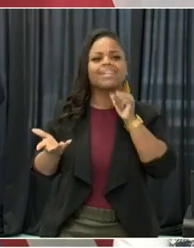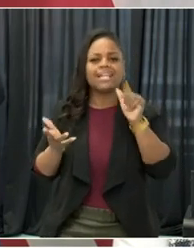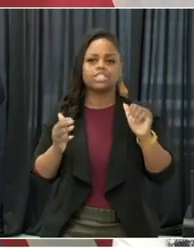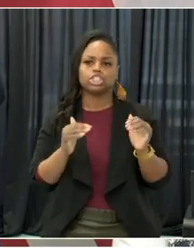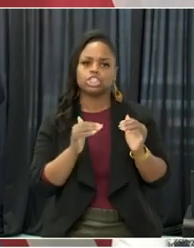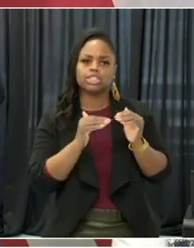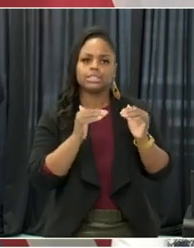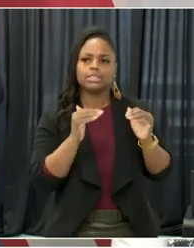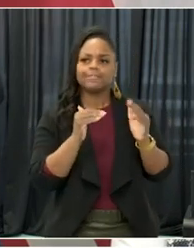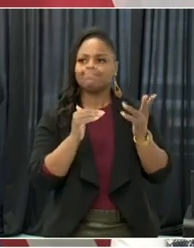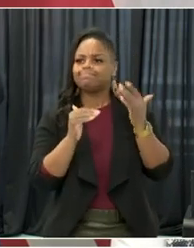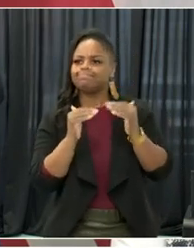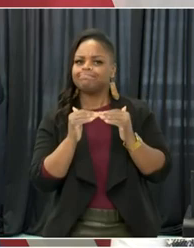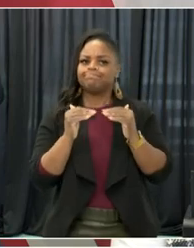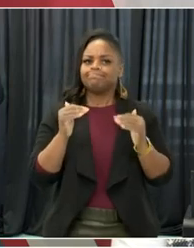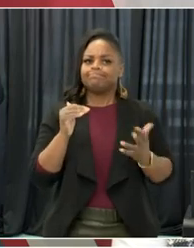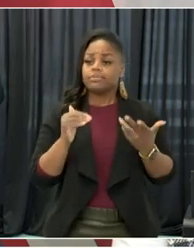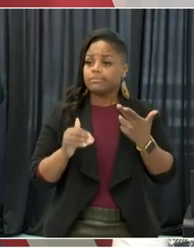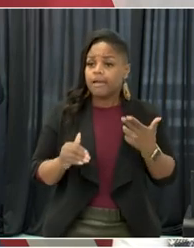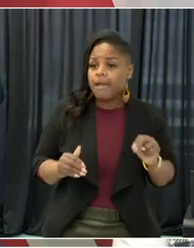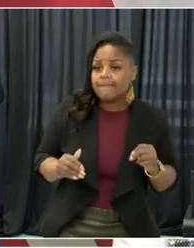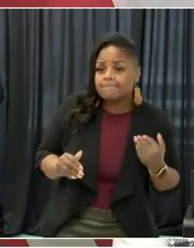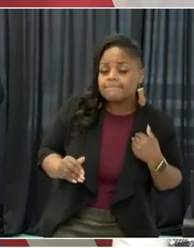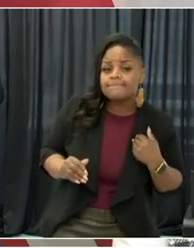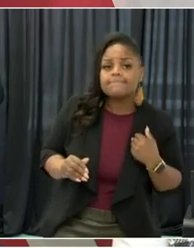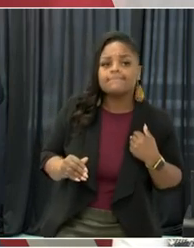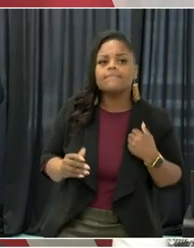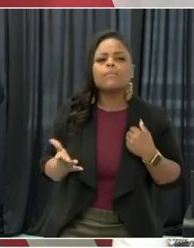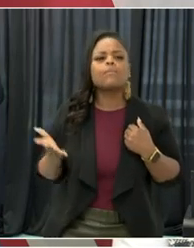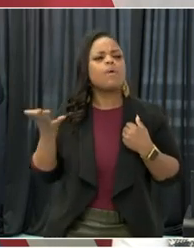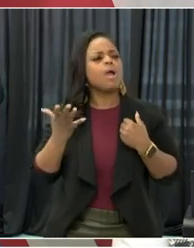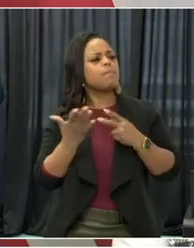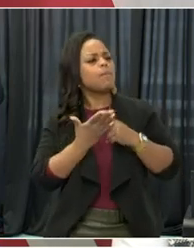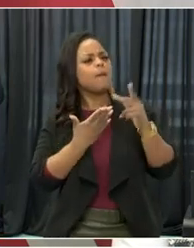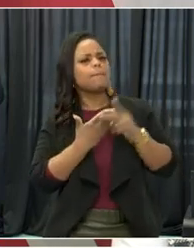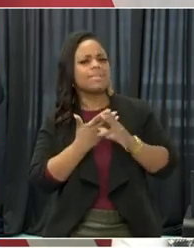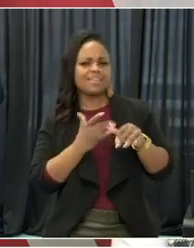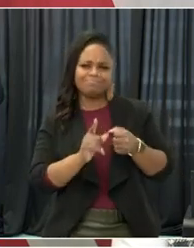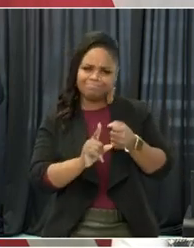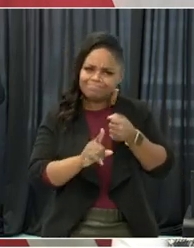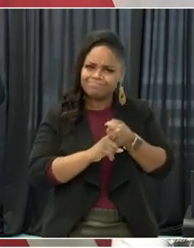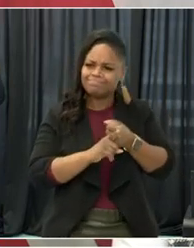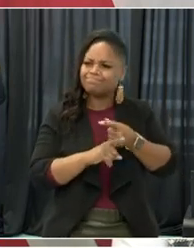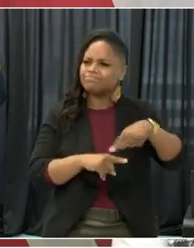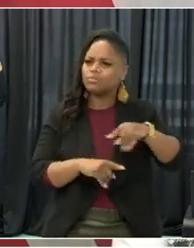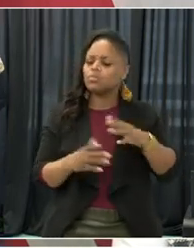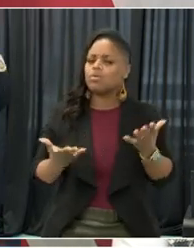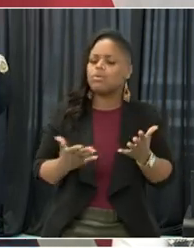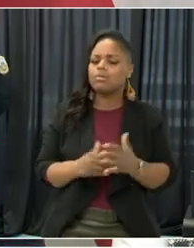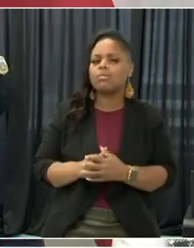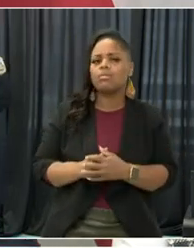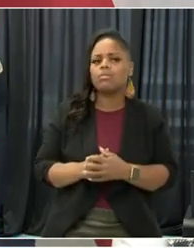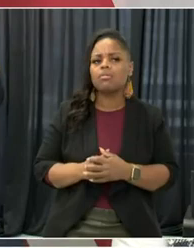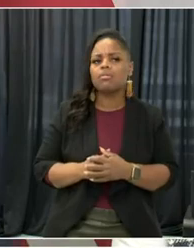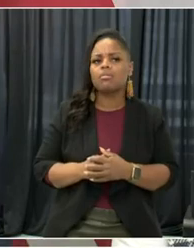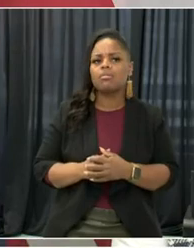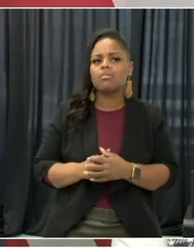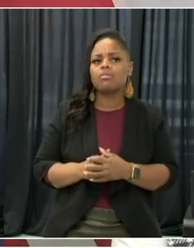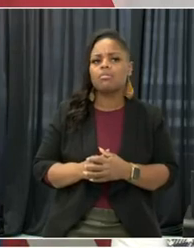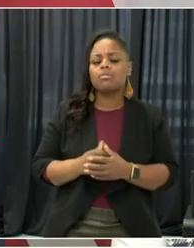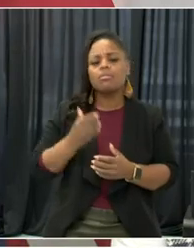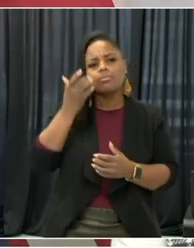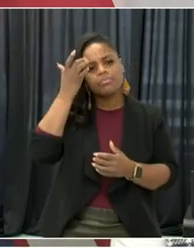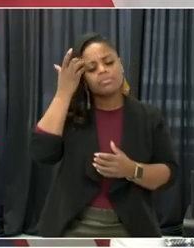carrying guns, and what is the programming that impacts them? And so what we talked about